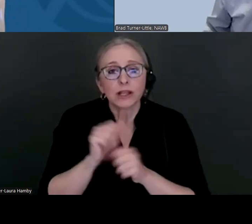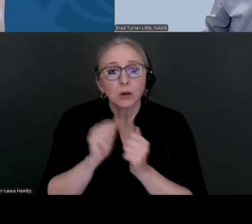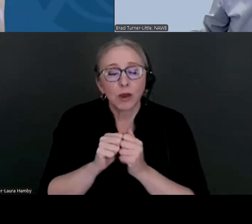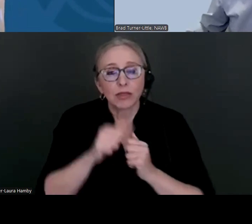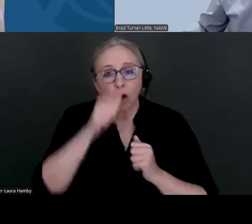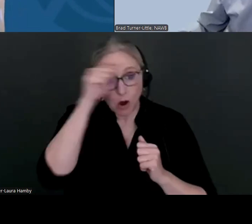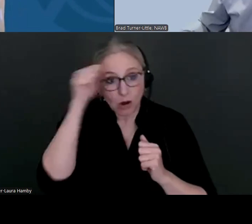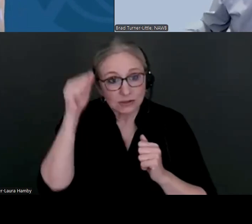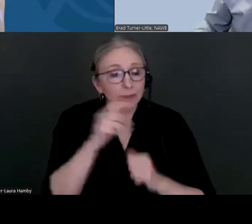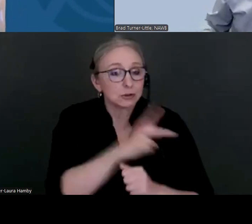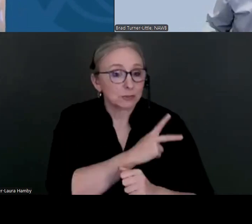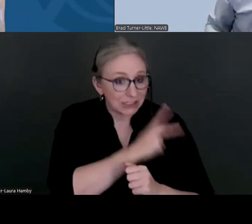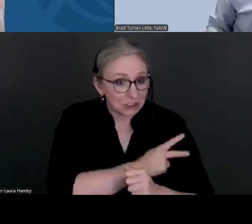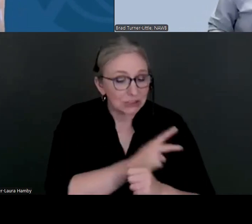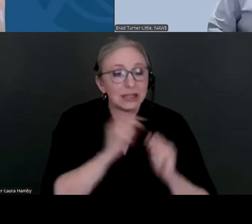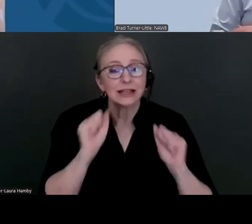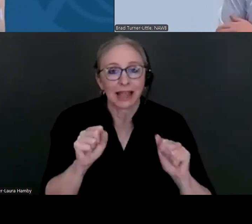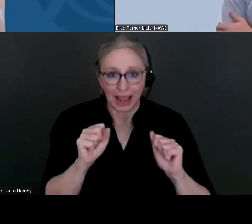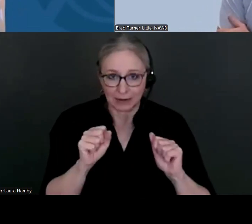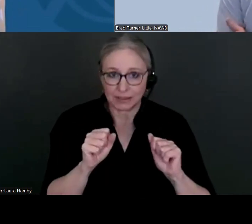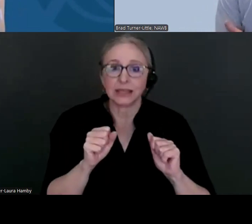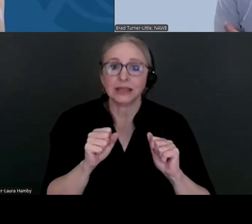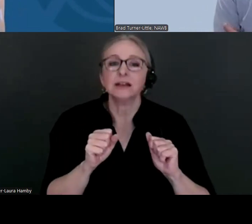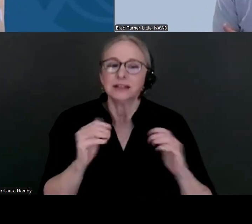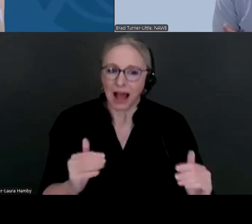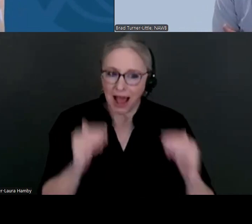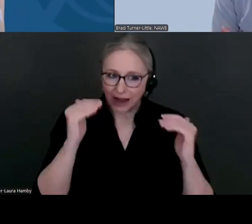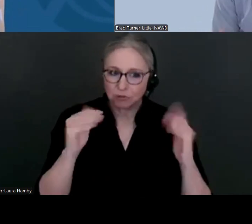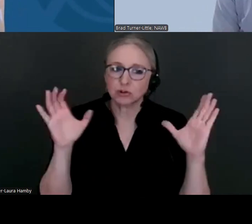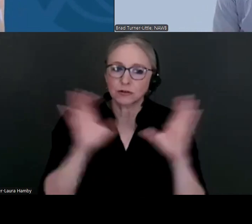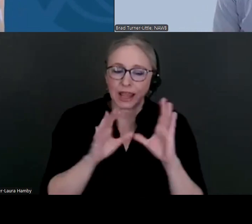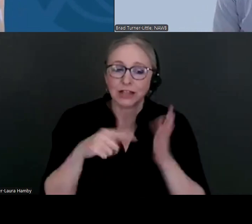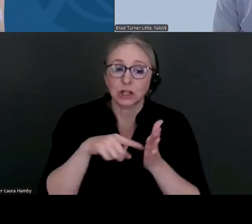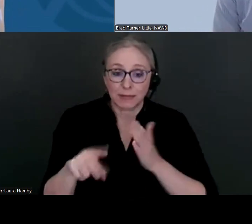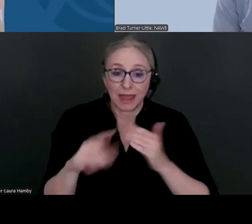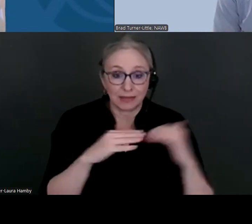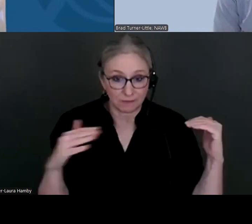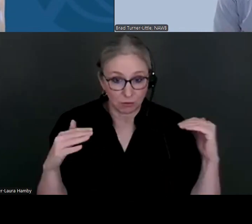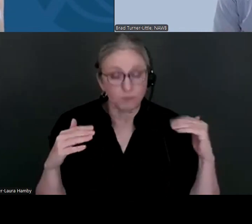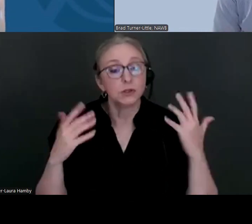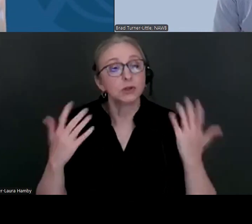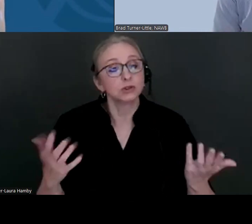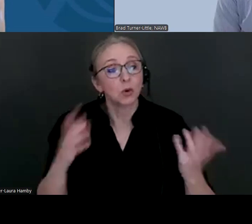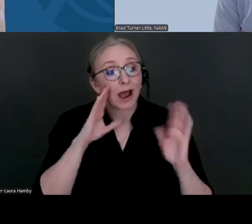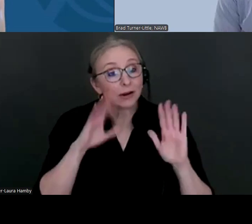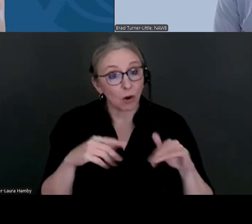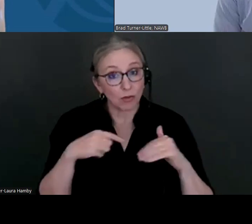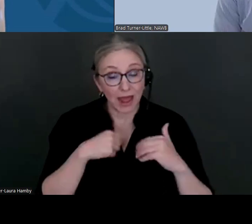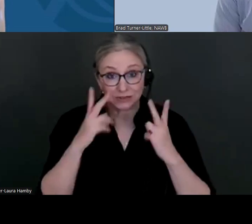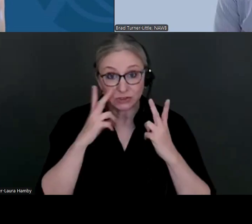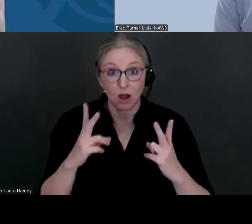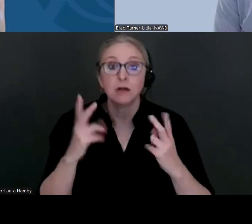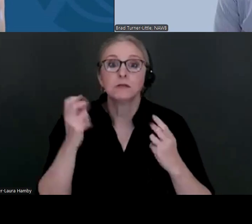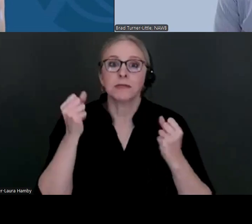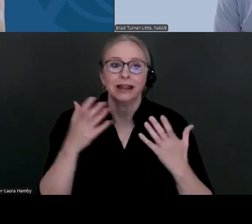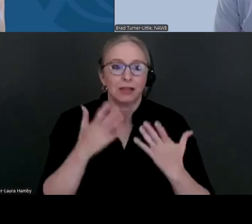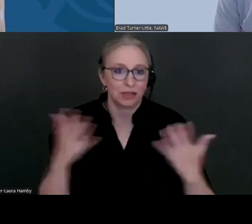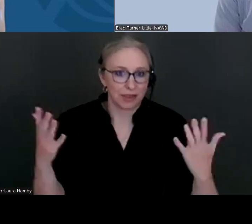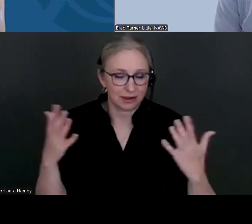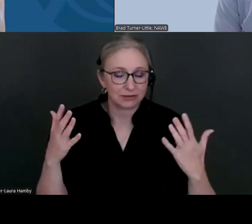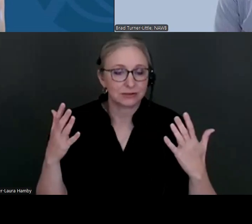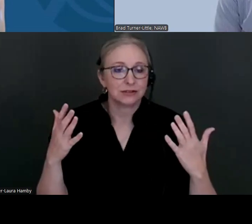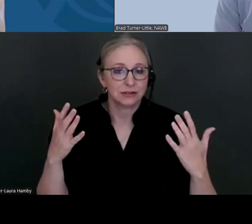Alzheimer's patients that can come with higher certification and pay. So I know that I saw a lot of stuff in the